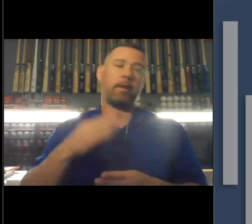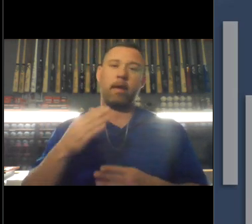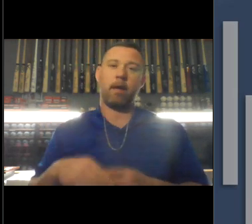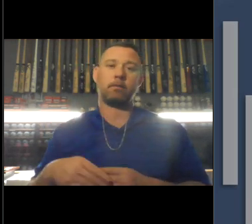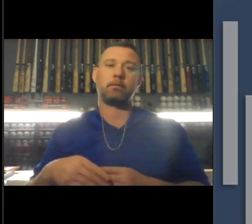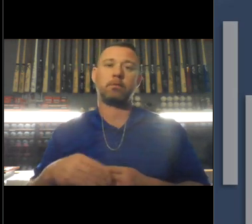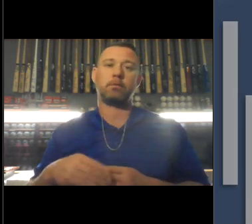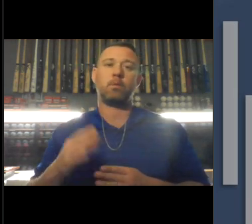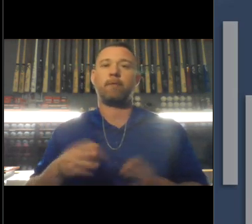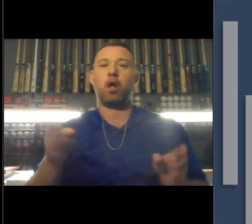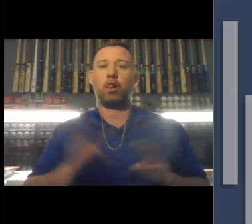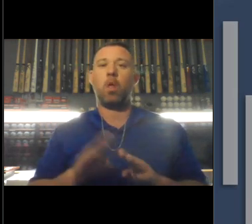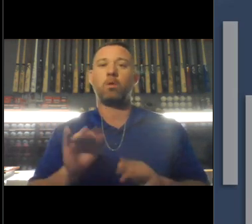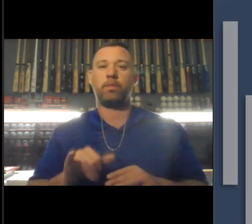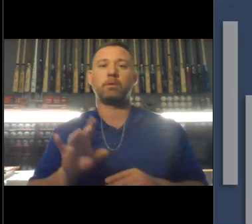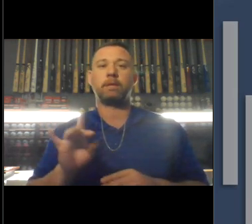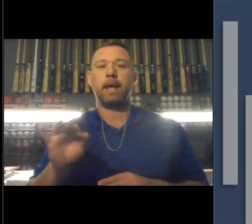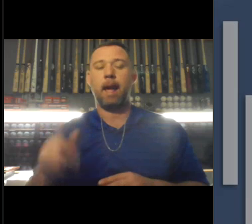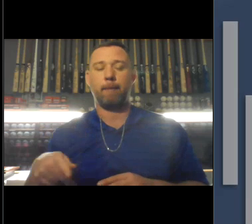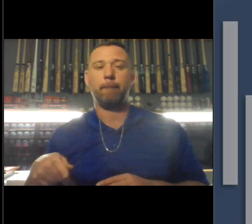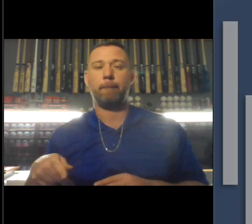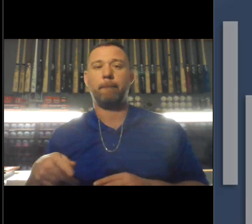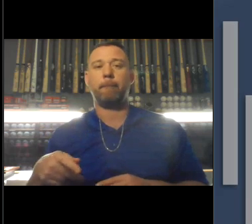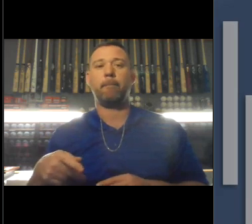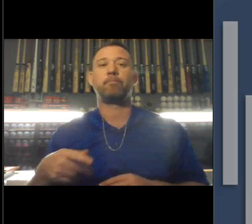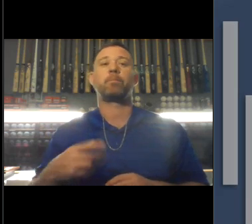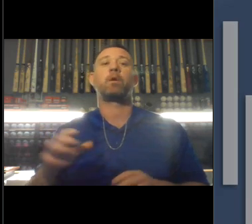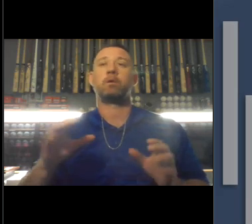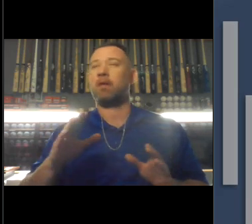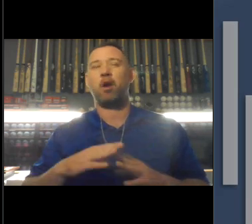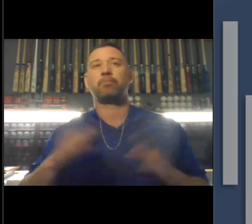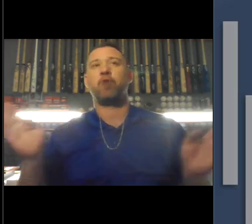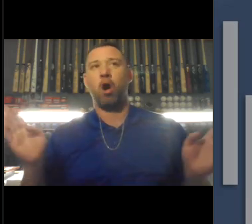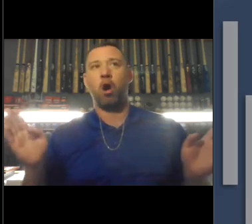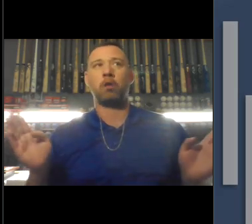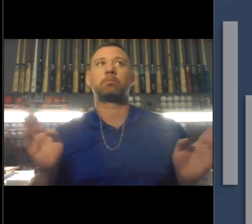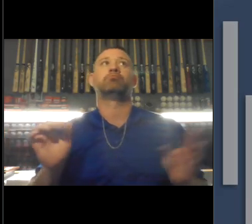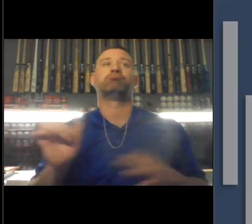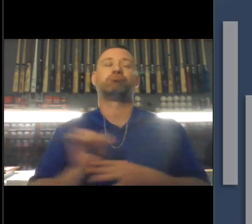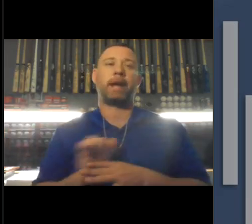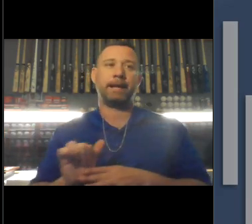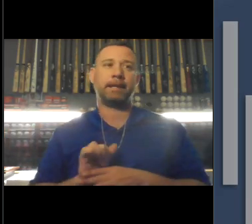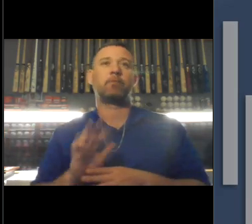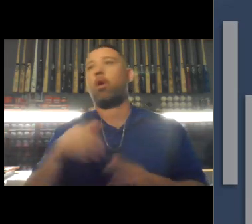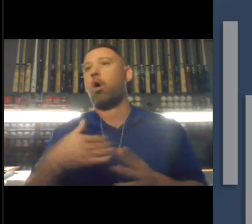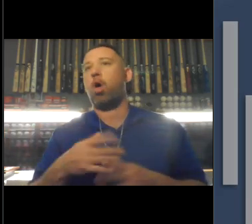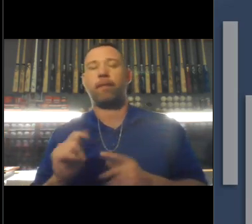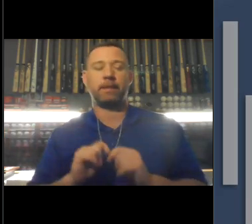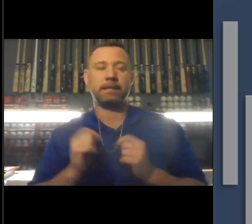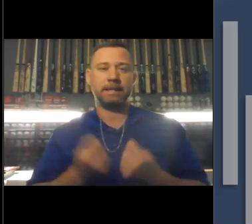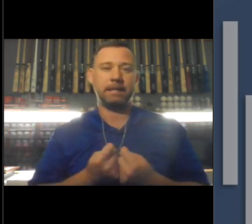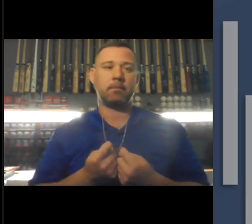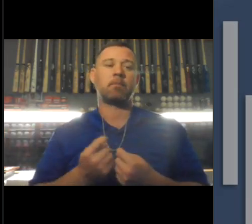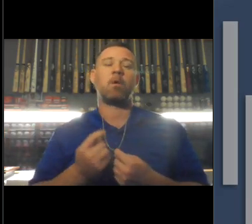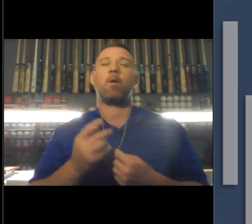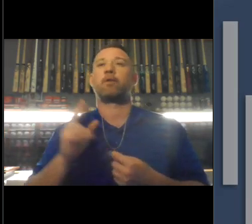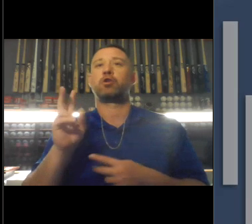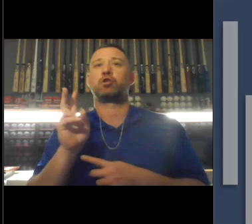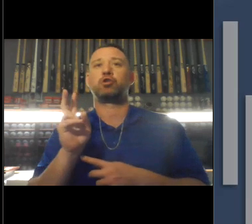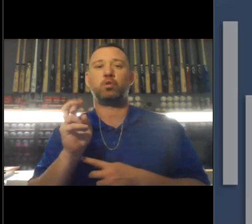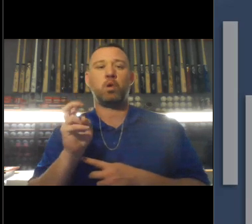have closed those gaps. We've done a very broad and robust training with all of our team, over 200 of our